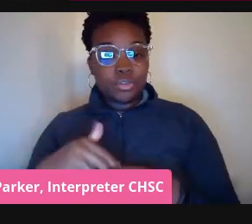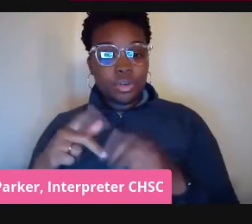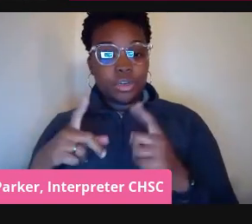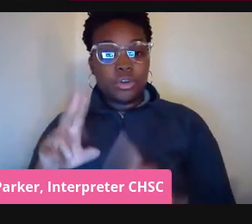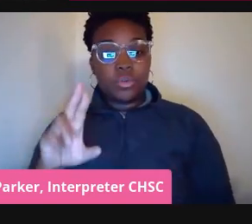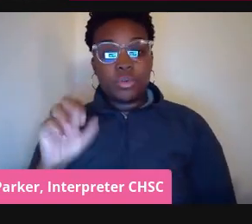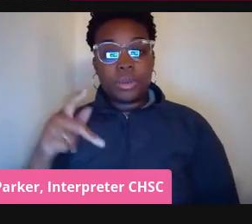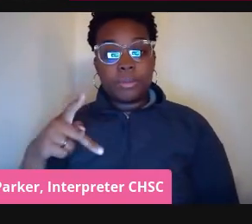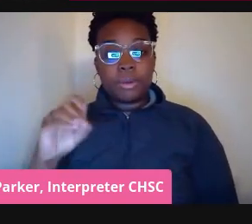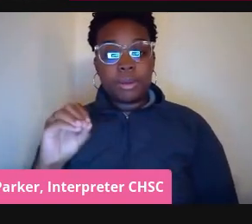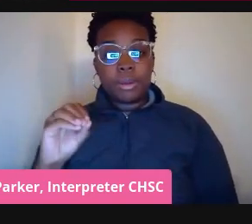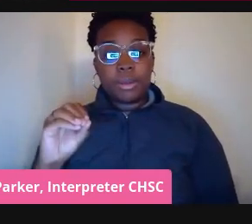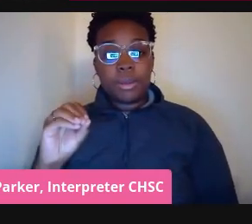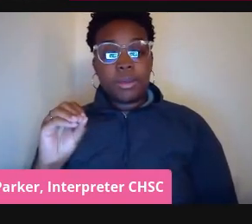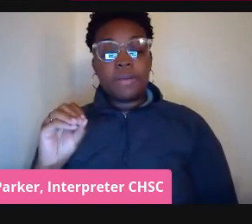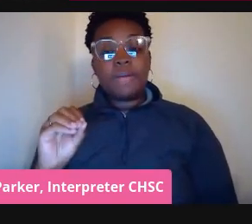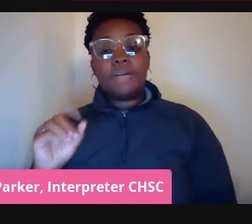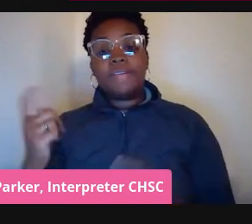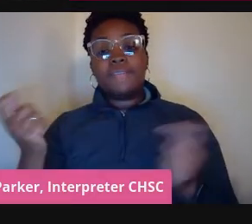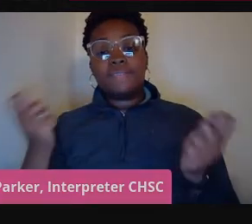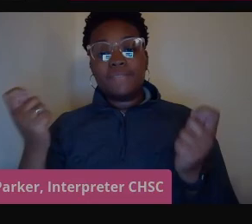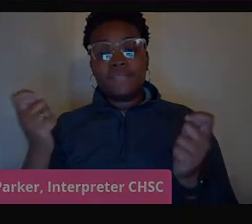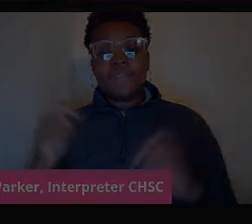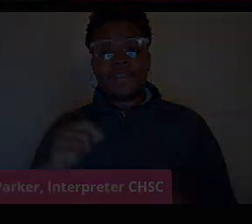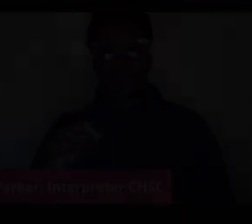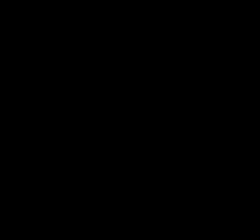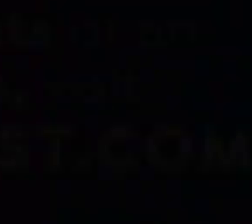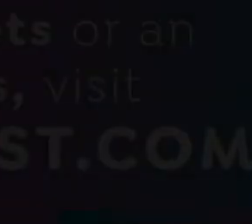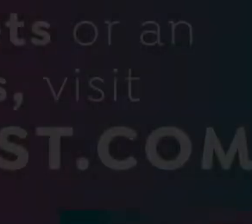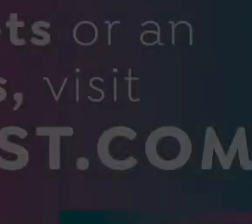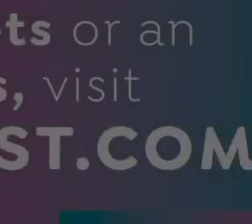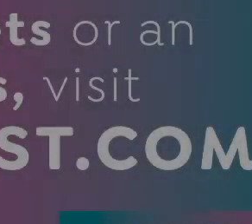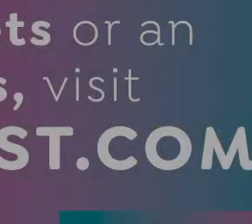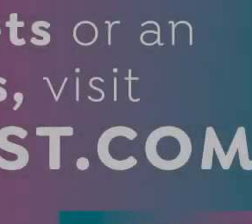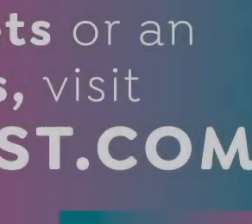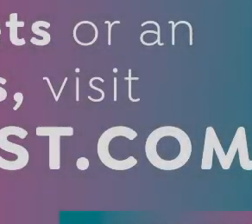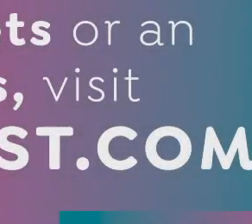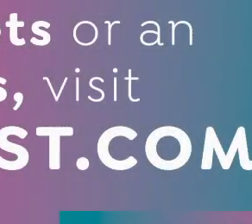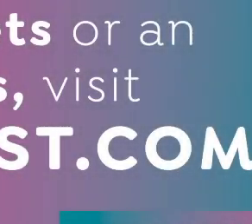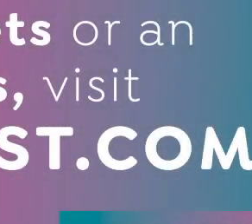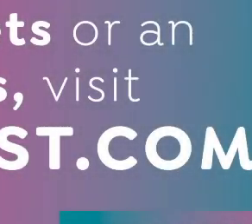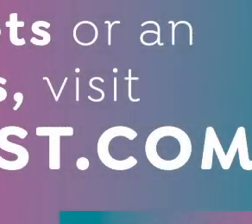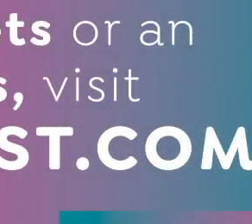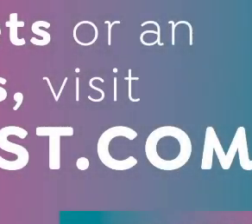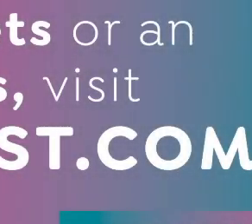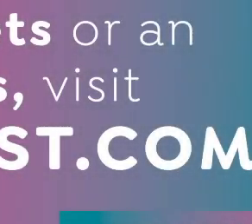Fest and playing an active role in the movement for change.